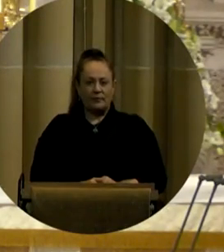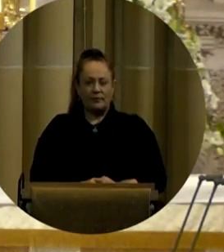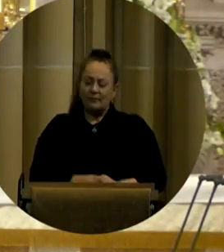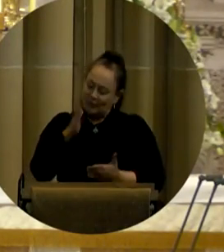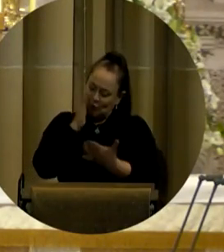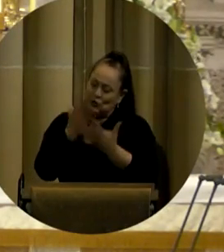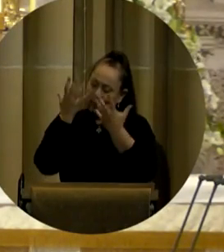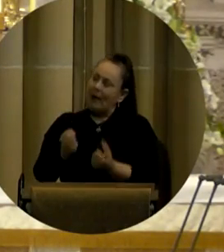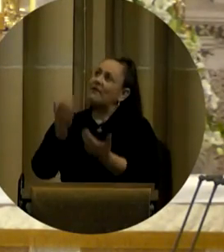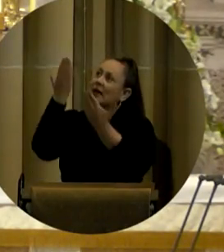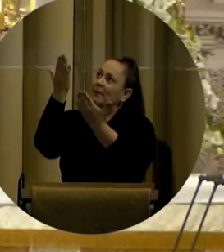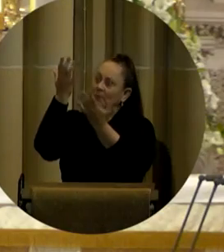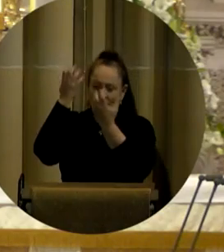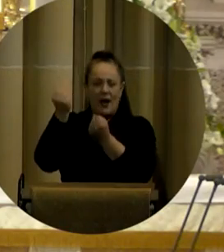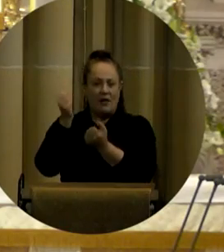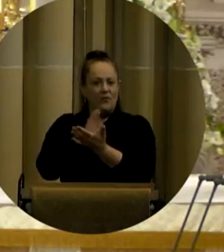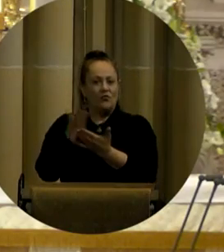is.